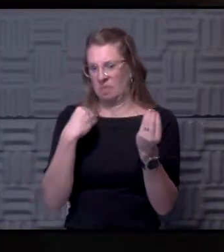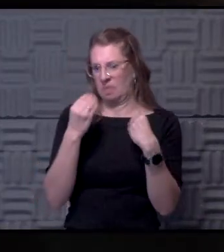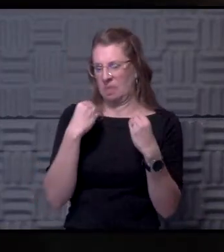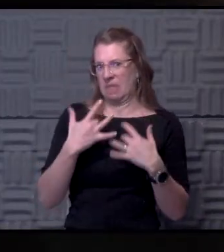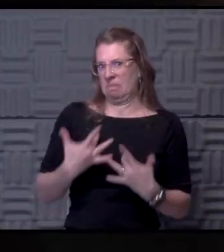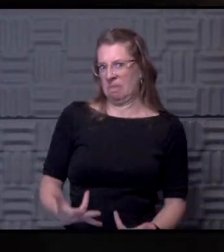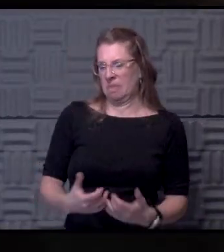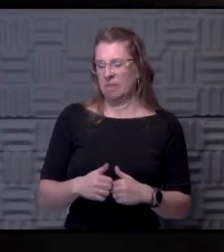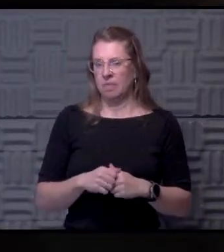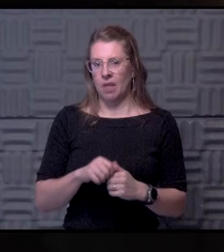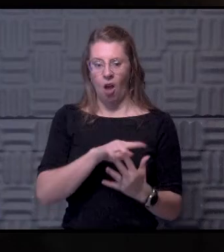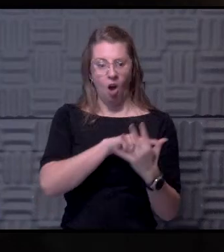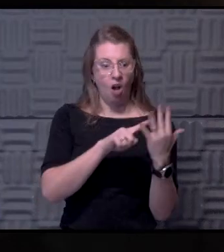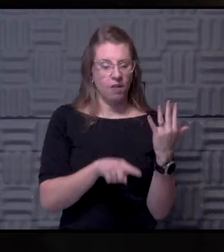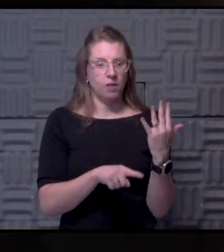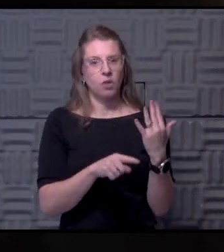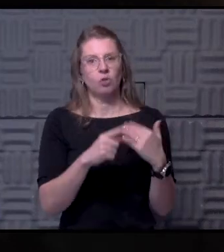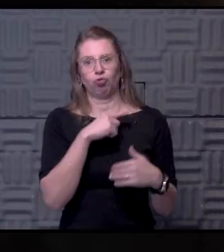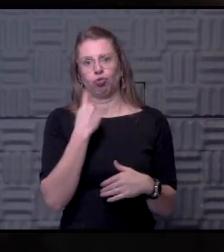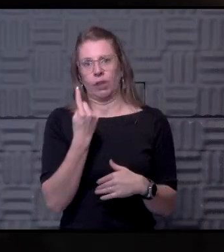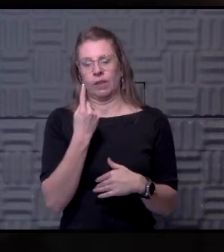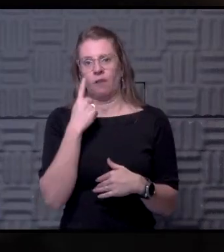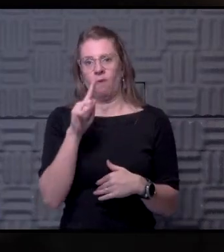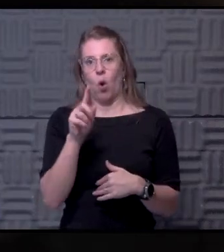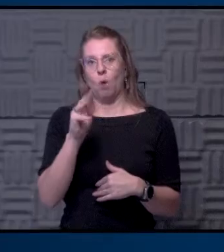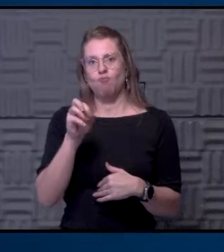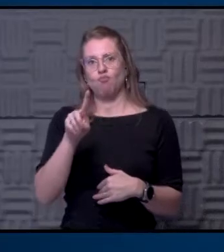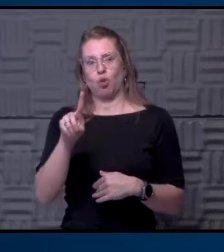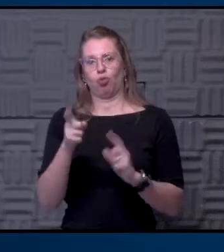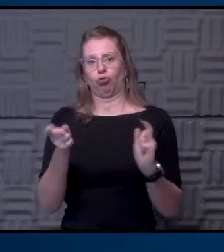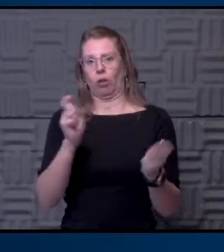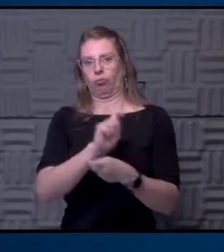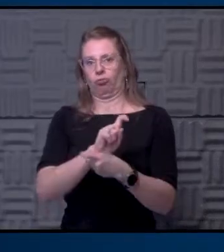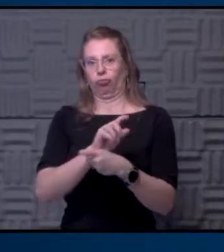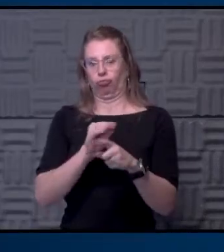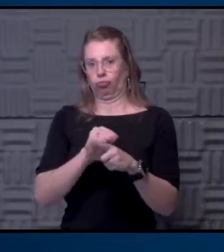of those things can put us at risk for some mood changes.